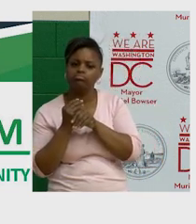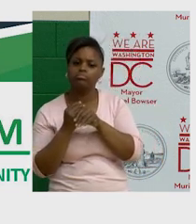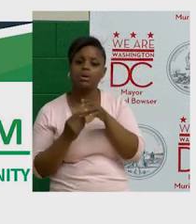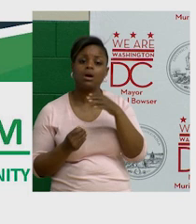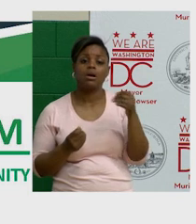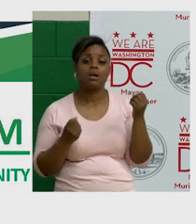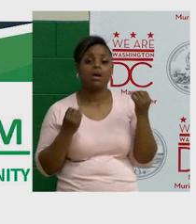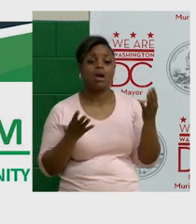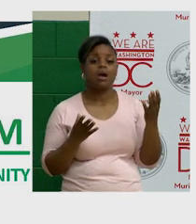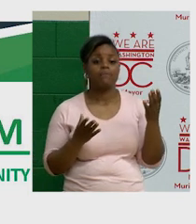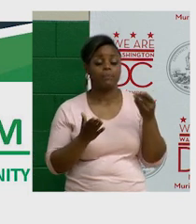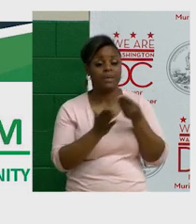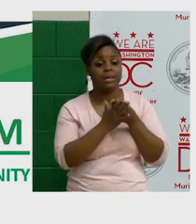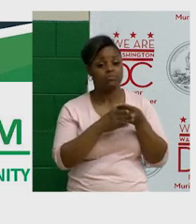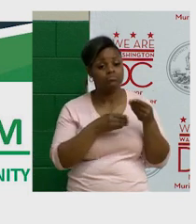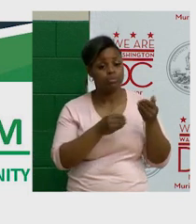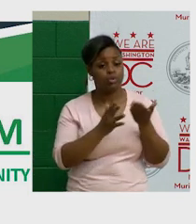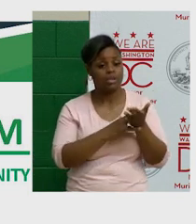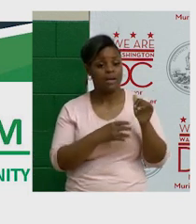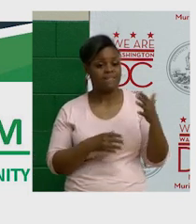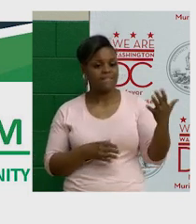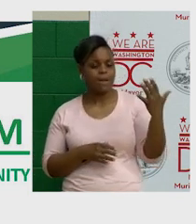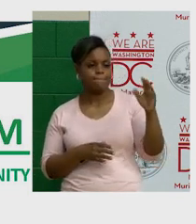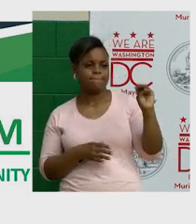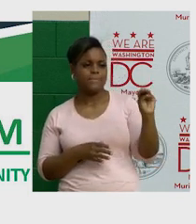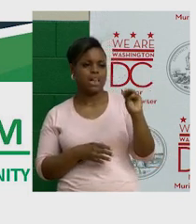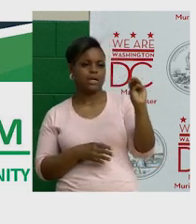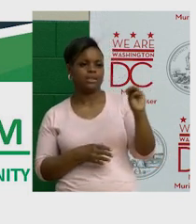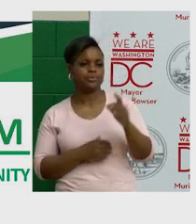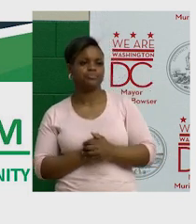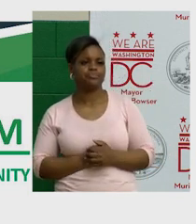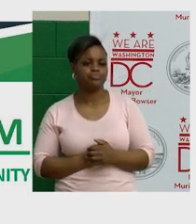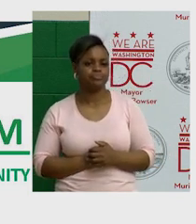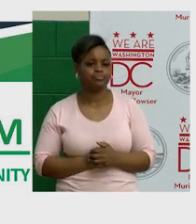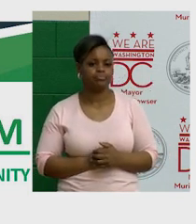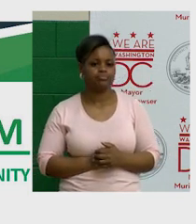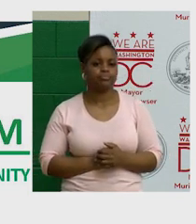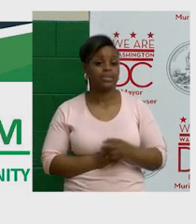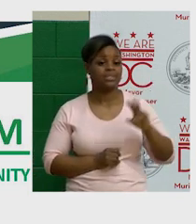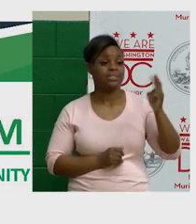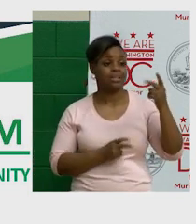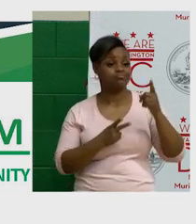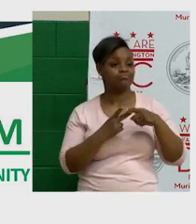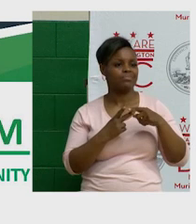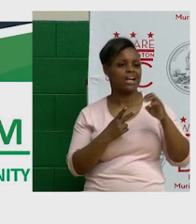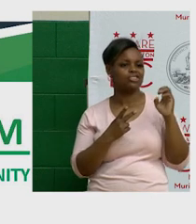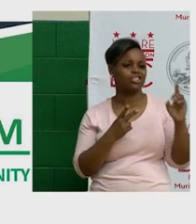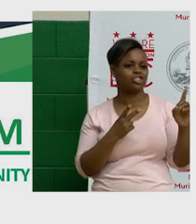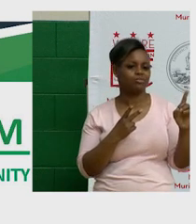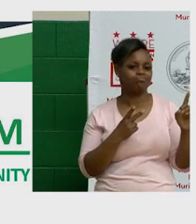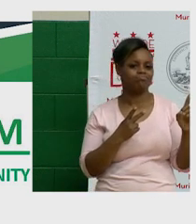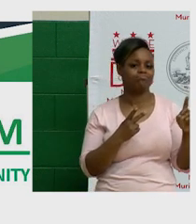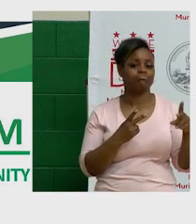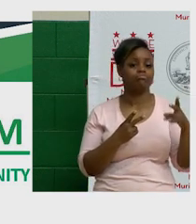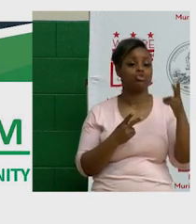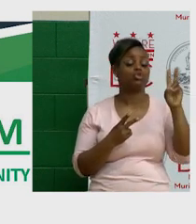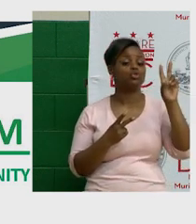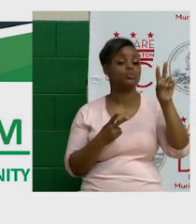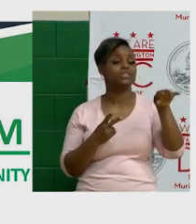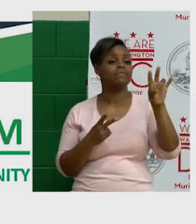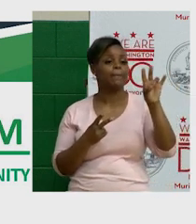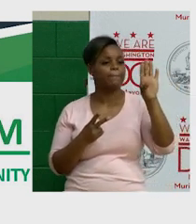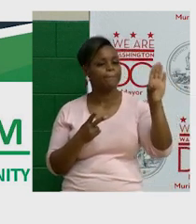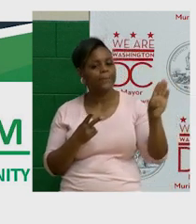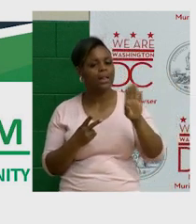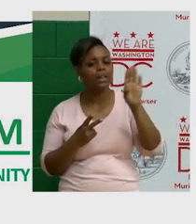this $5 billion. Our next largest area is education, where we have about $2.7 billion, both for public